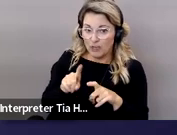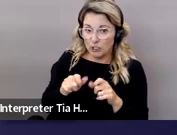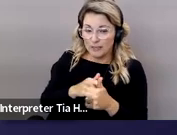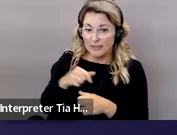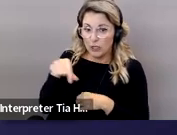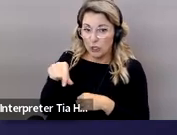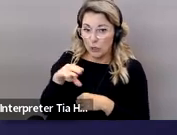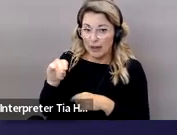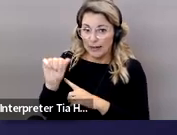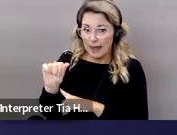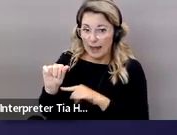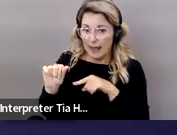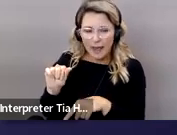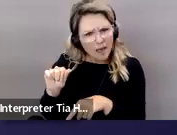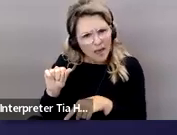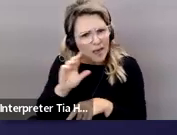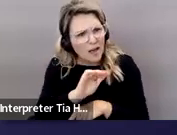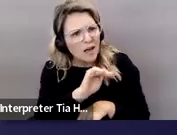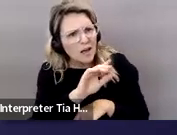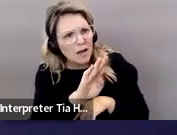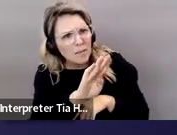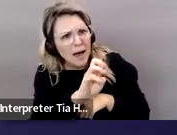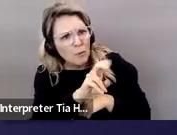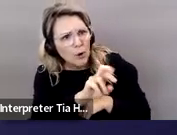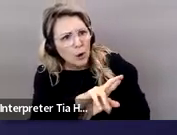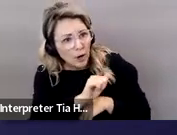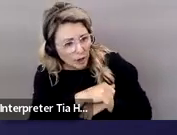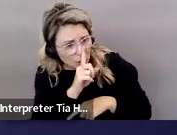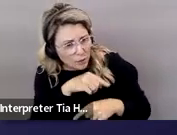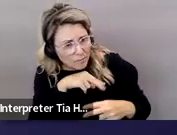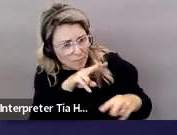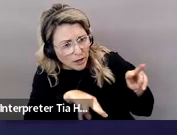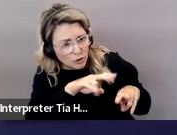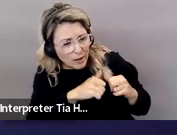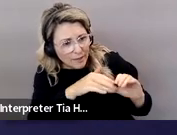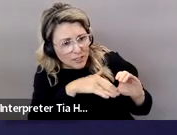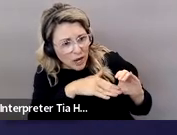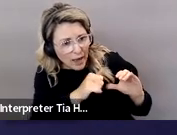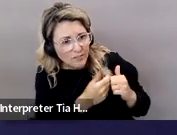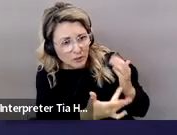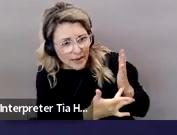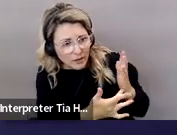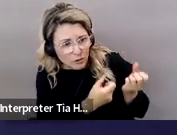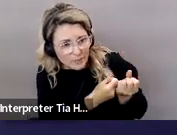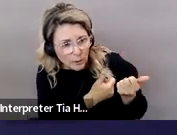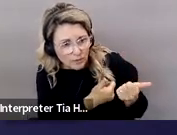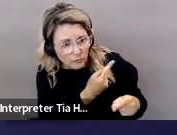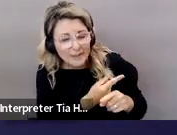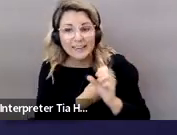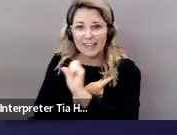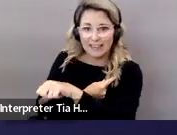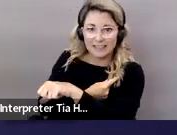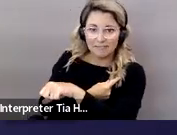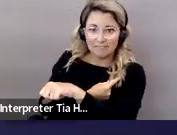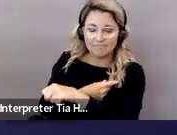Dr. Bauer, are you monitoring the chat in real time? Yes, I am, Dr. Rumroll.